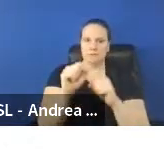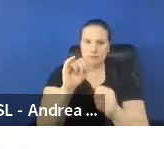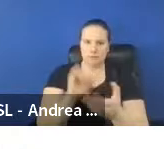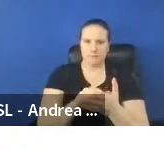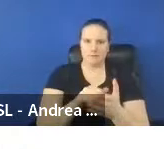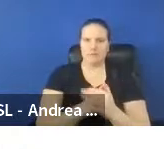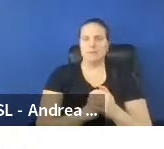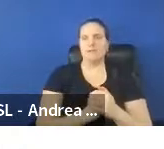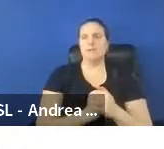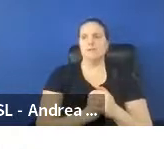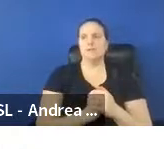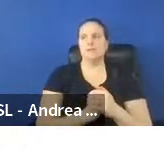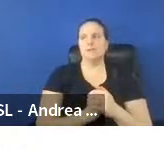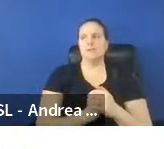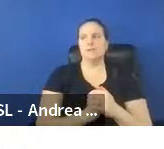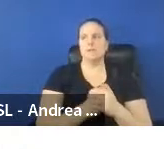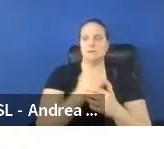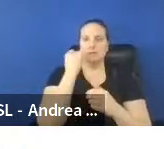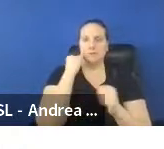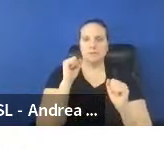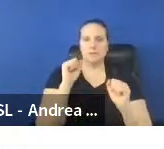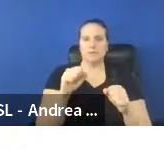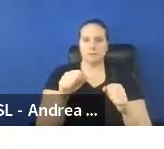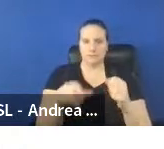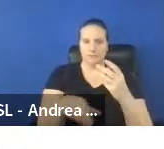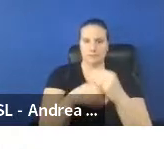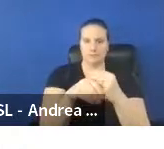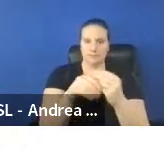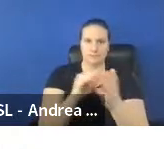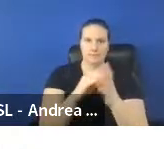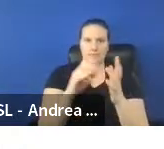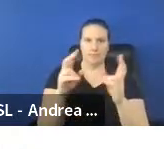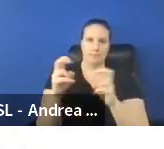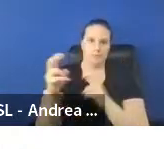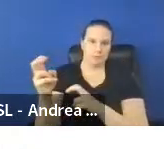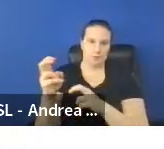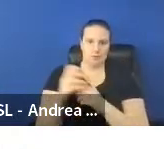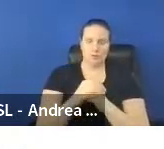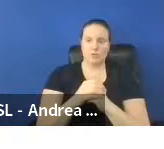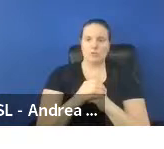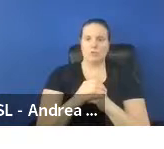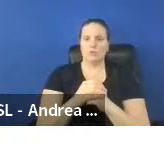So if I can just jump in on that issue, one of the things that we will be